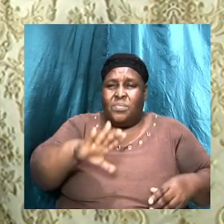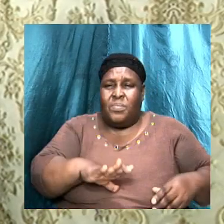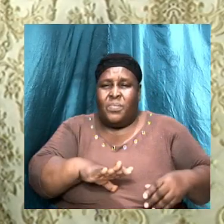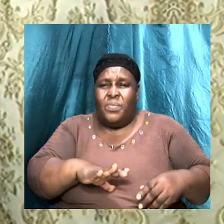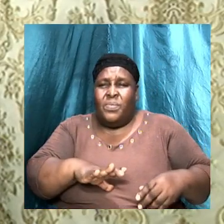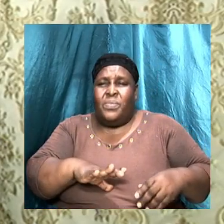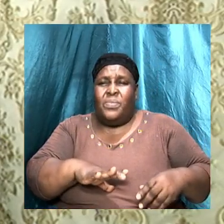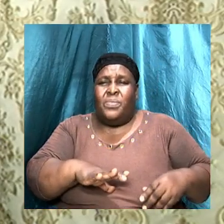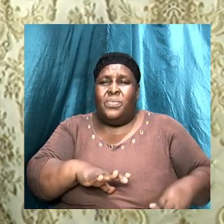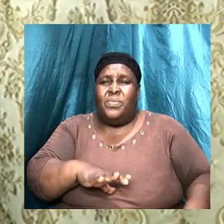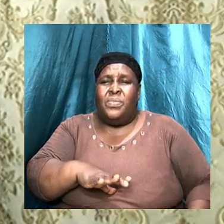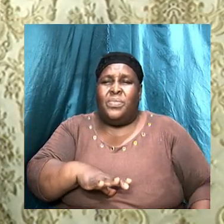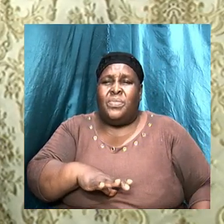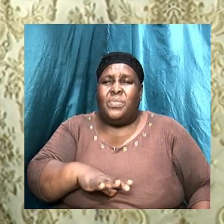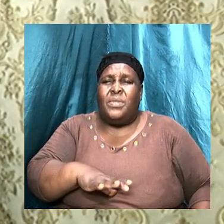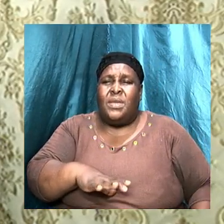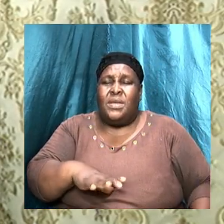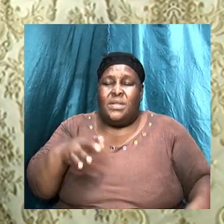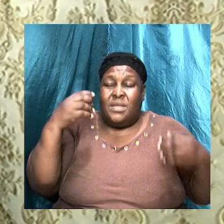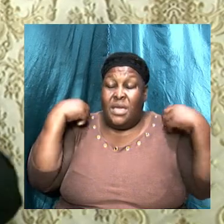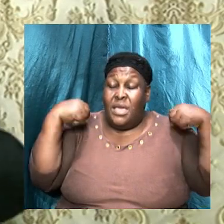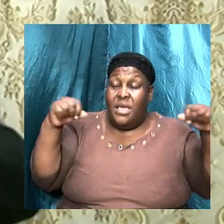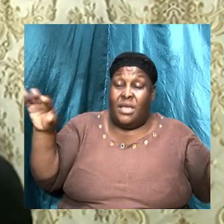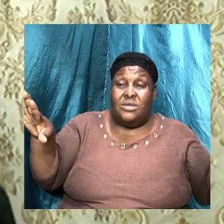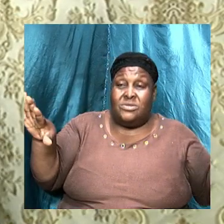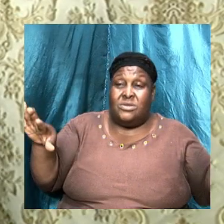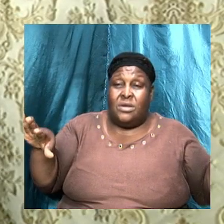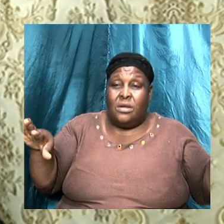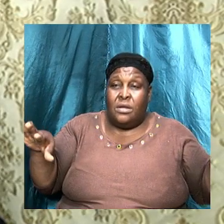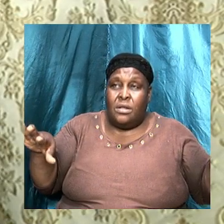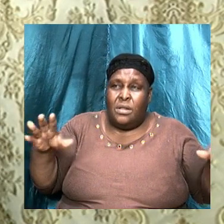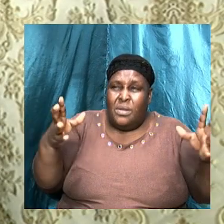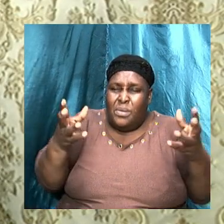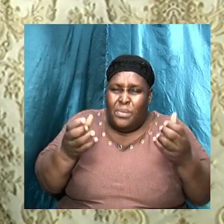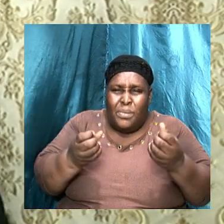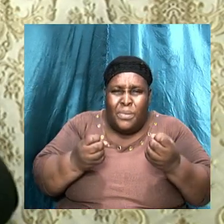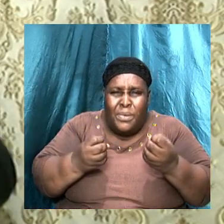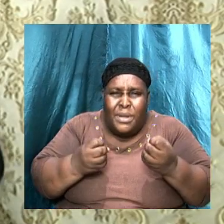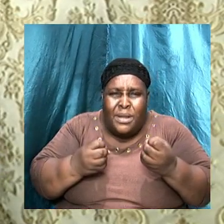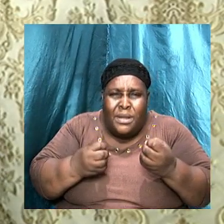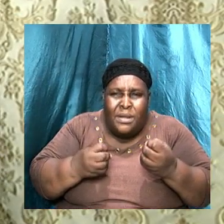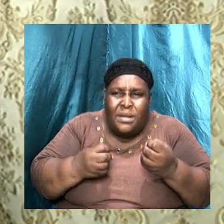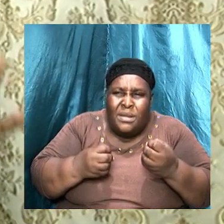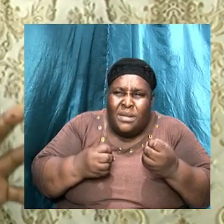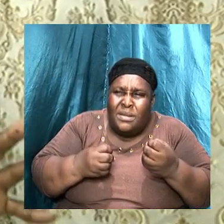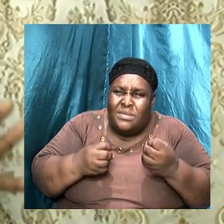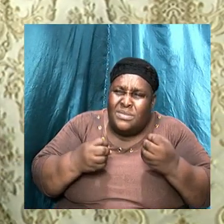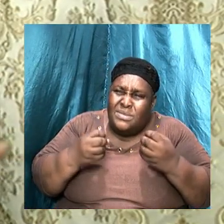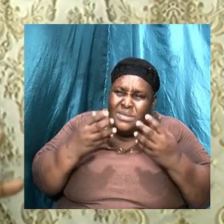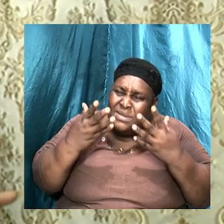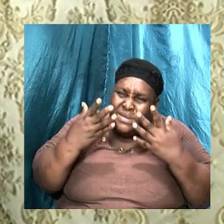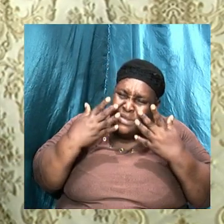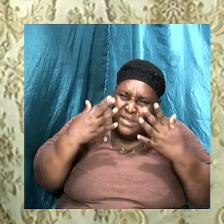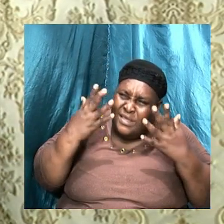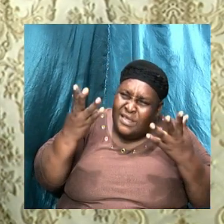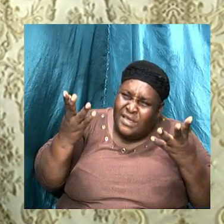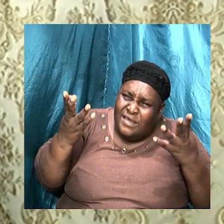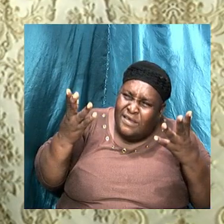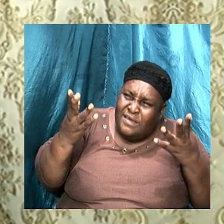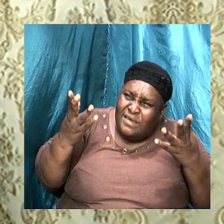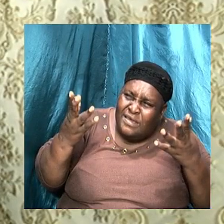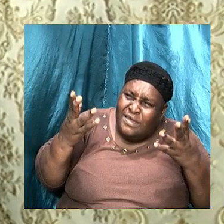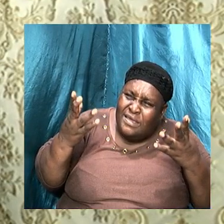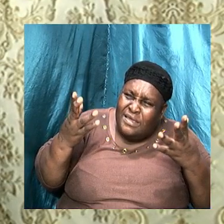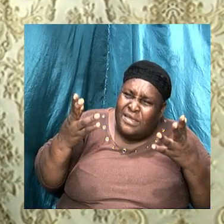and that the angels desire to look into it so the prophets of old when they spoke